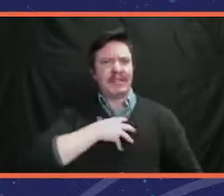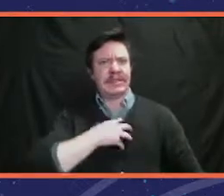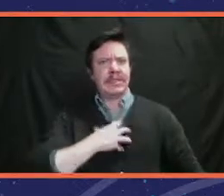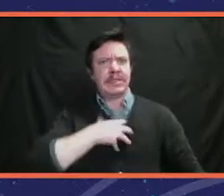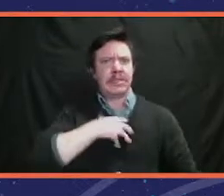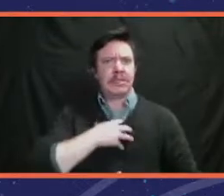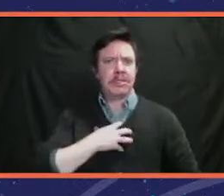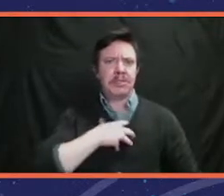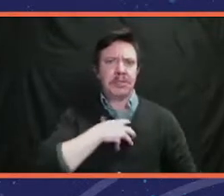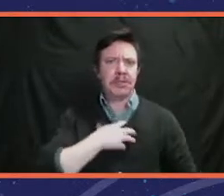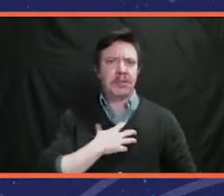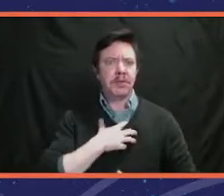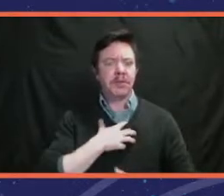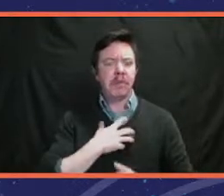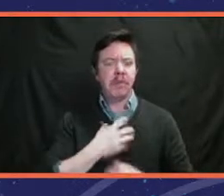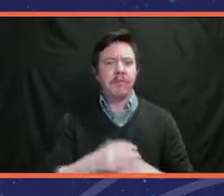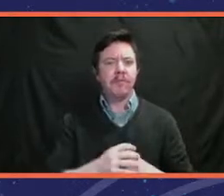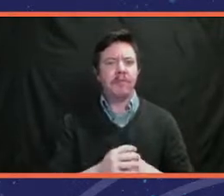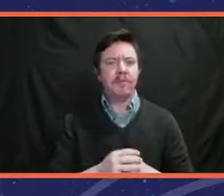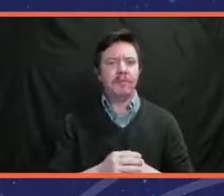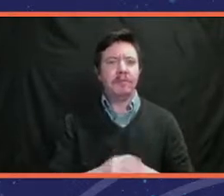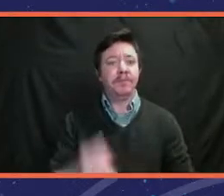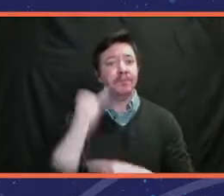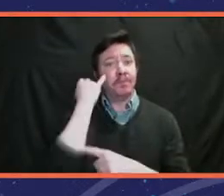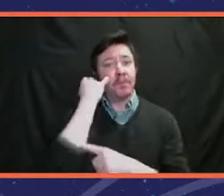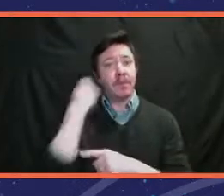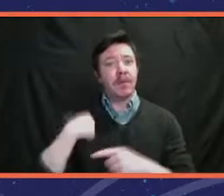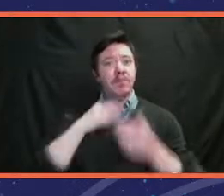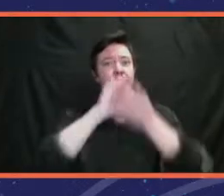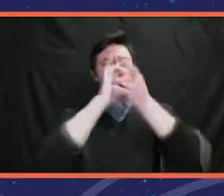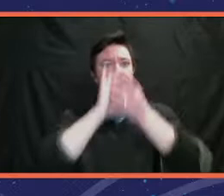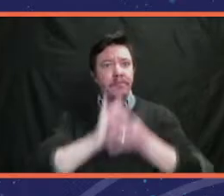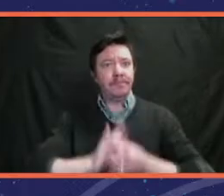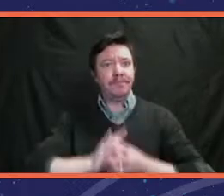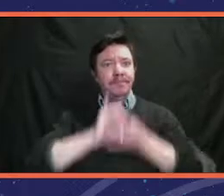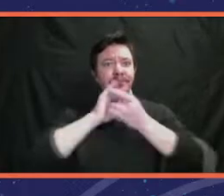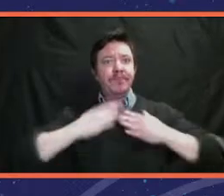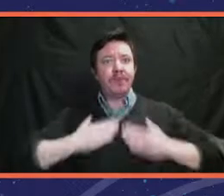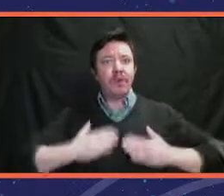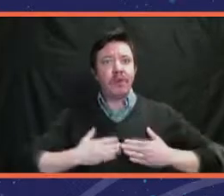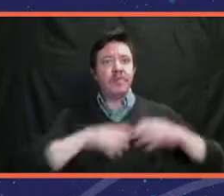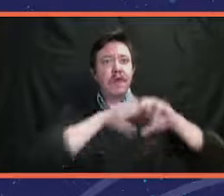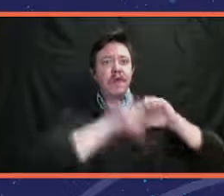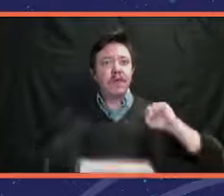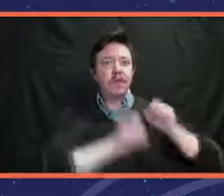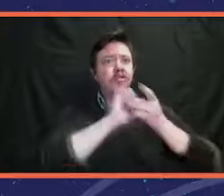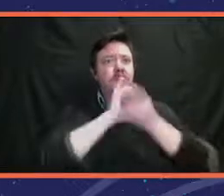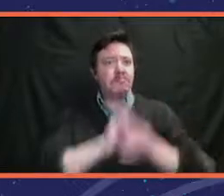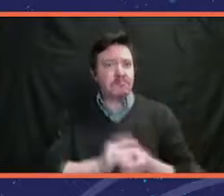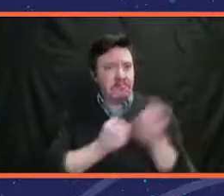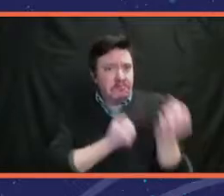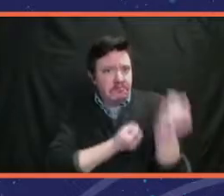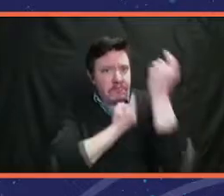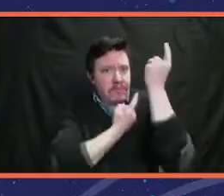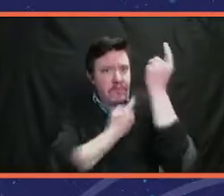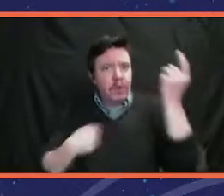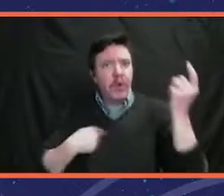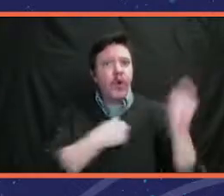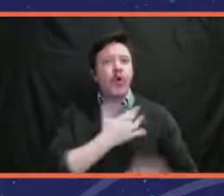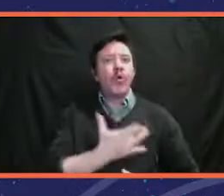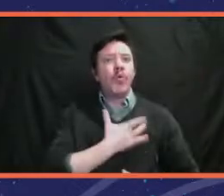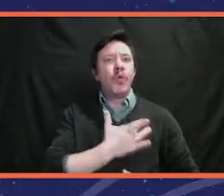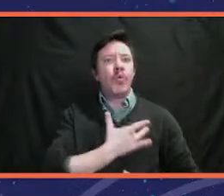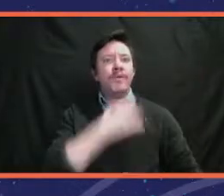that we, if we were in tune with our bodies and if we were in tune with our grief, we would feel all the pieces that are out